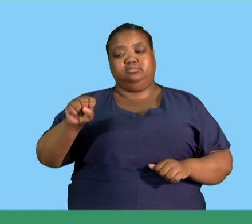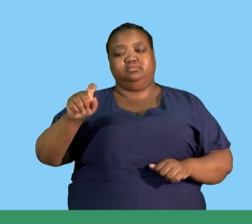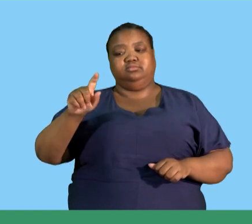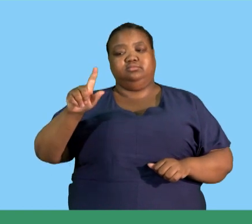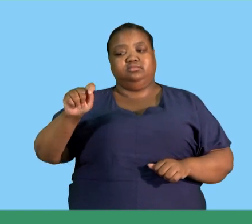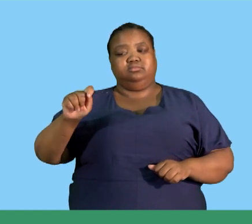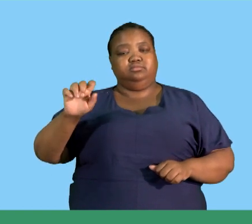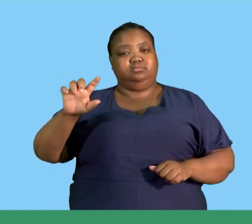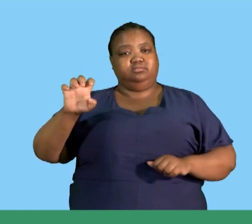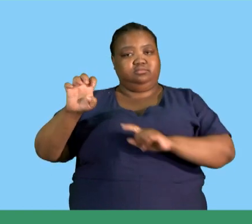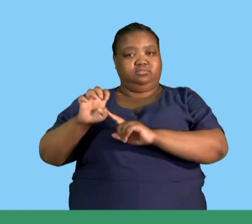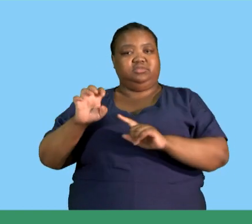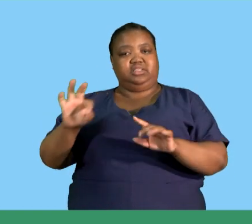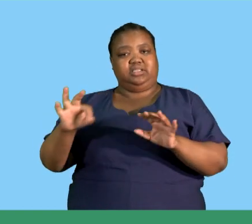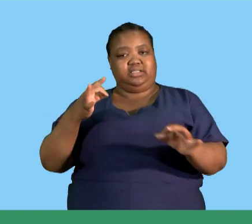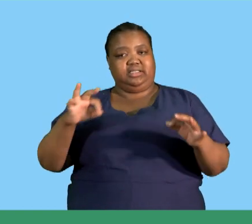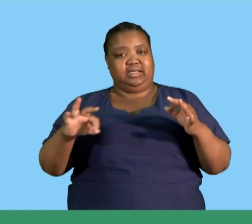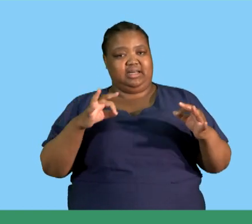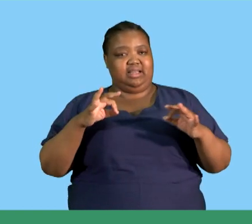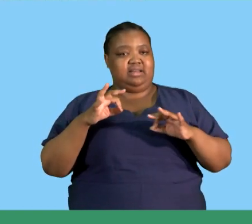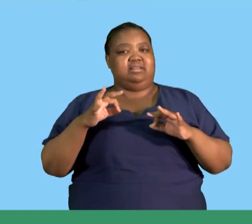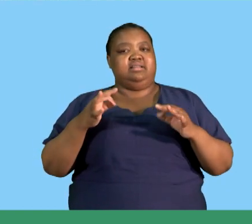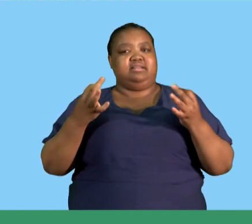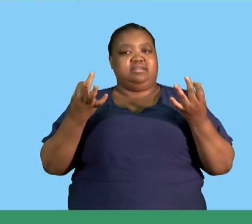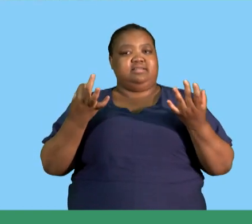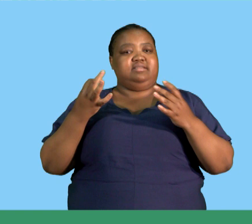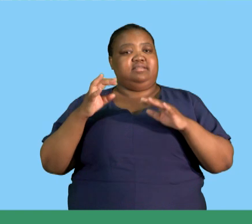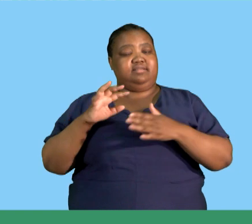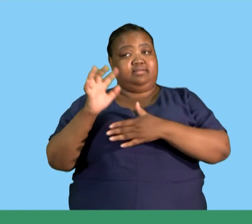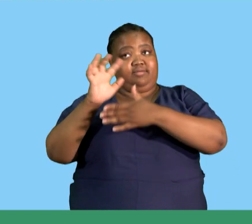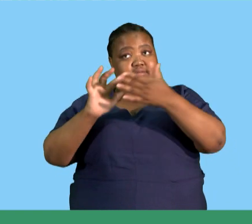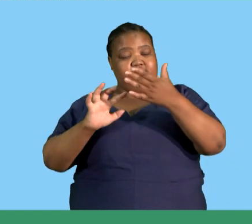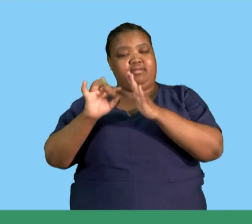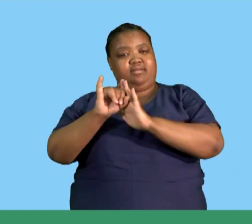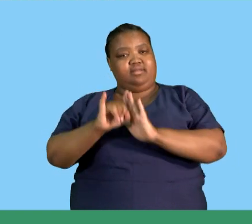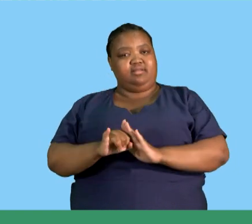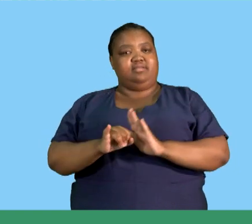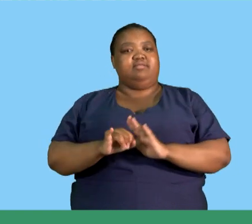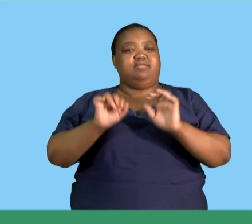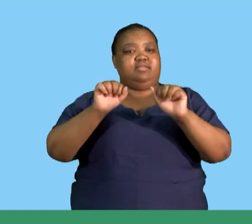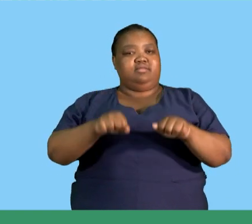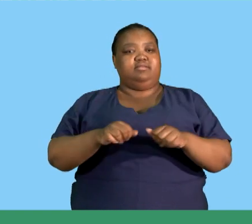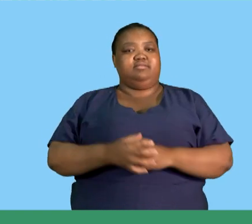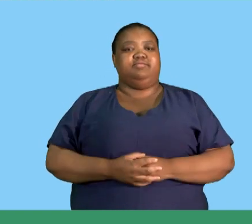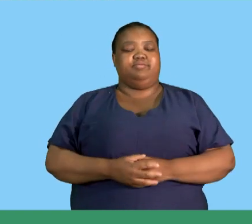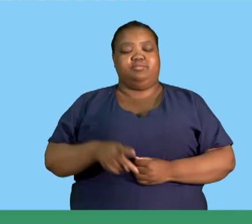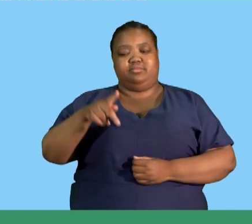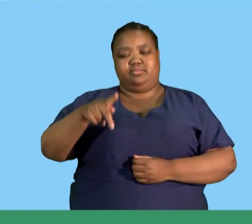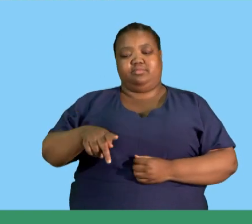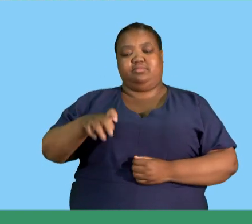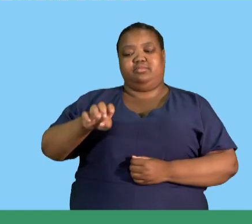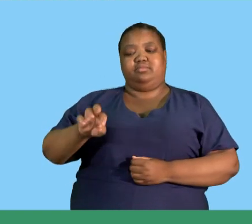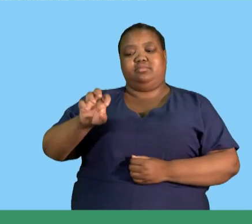factors from the given scenarios or the statements. You should be able to explain how personal factors